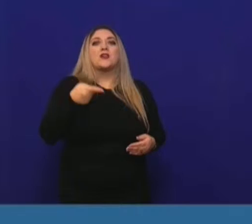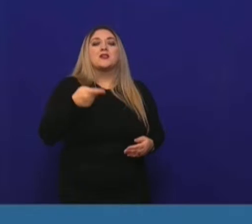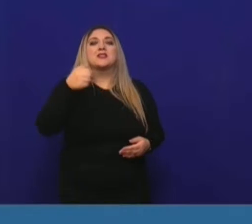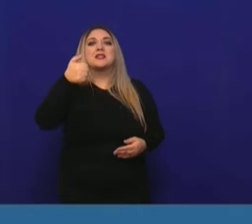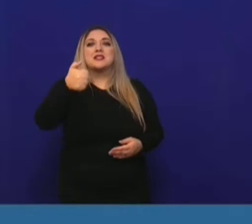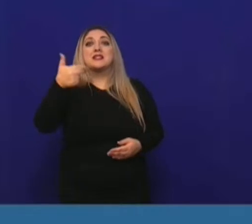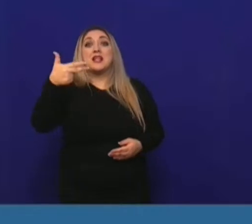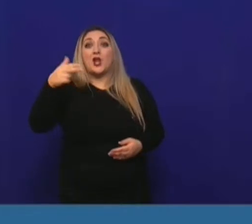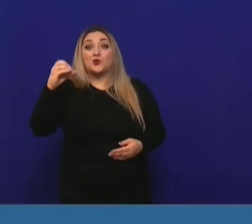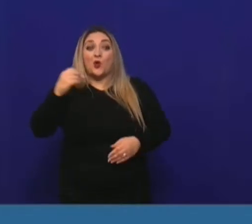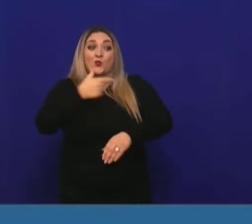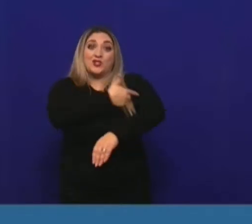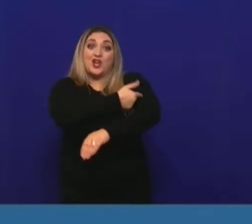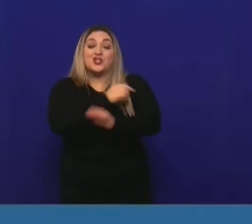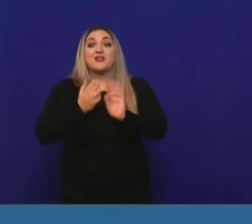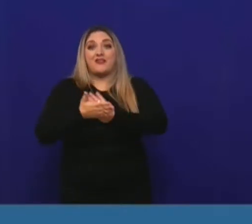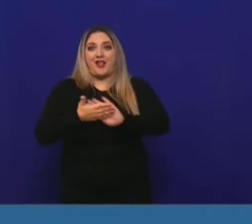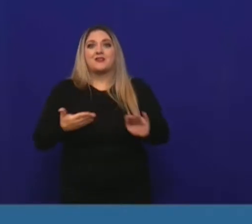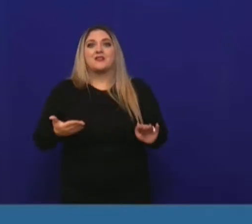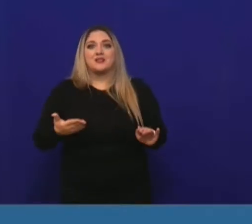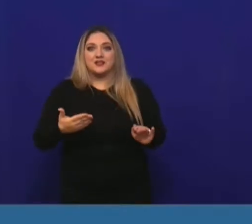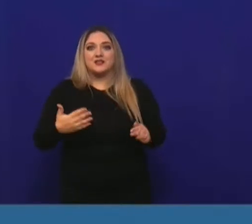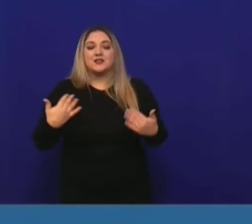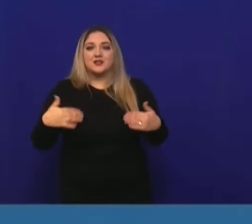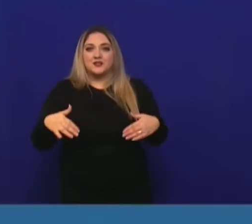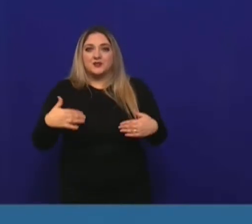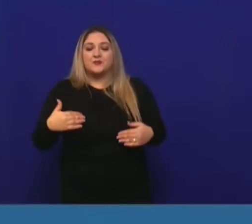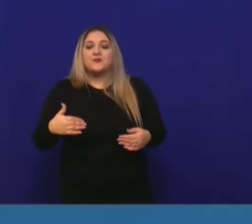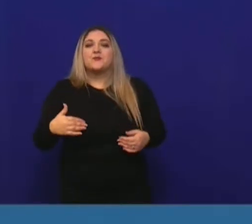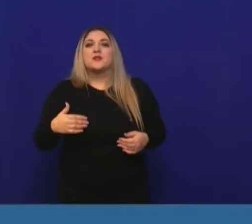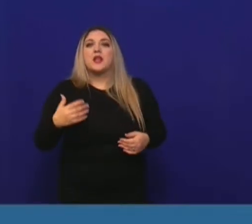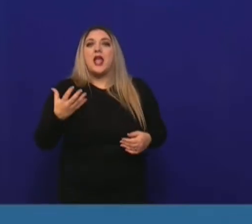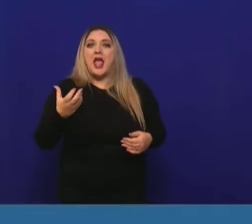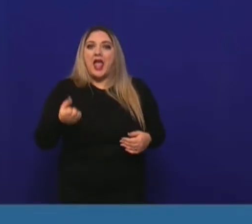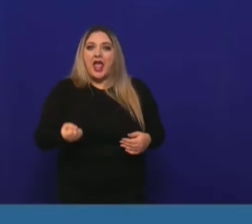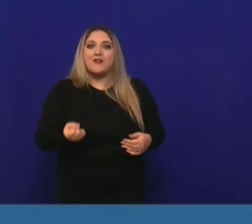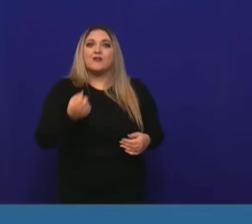24,680 doses of vaccination, and of these we have